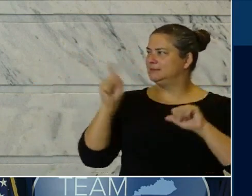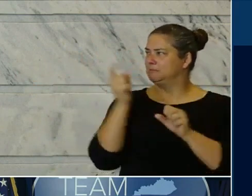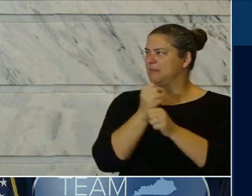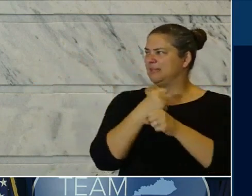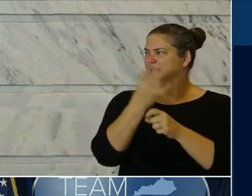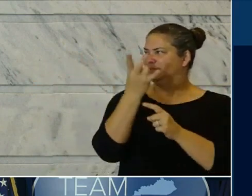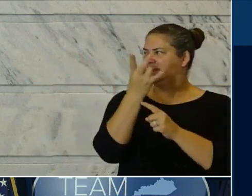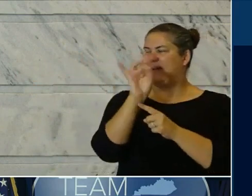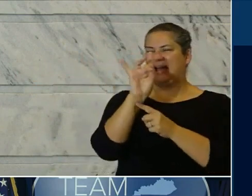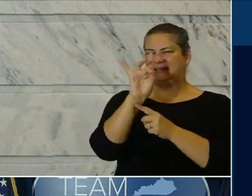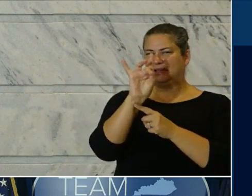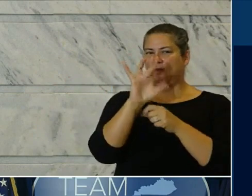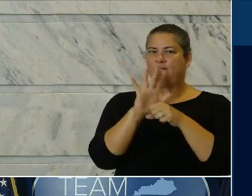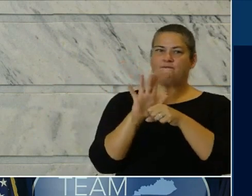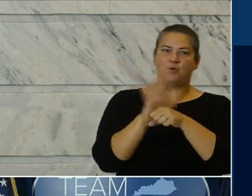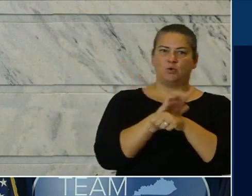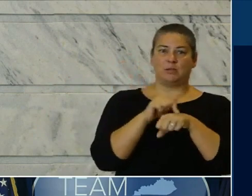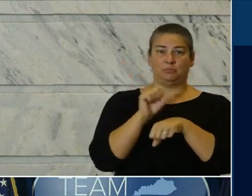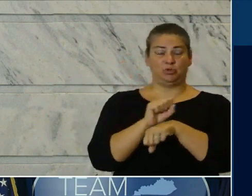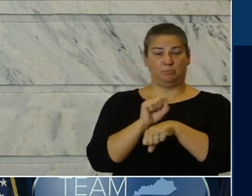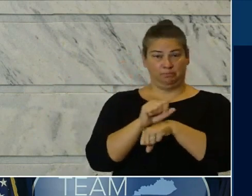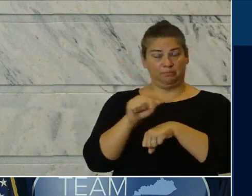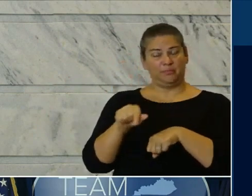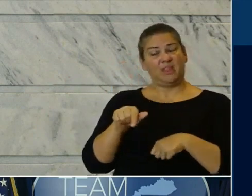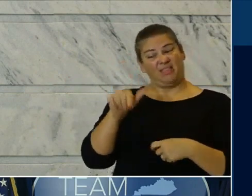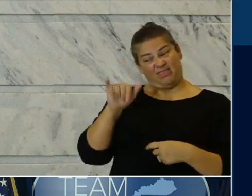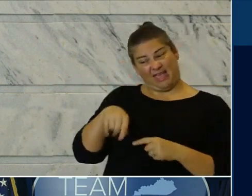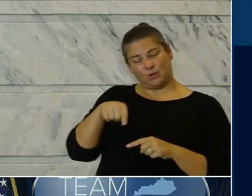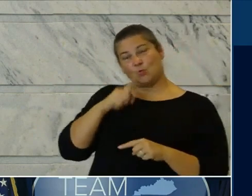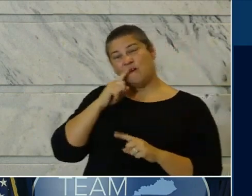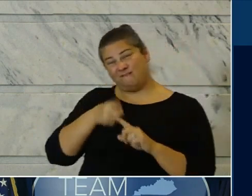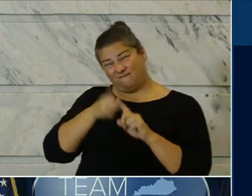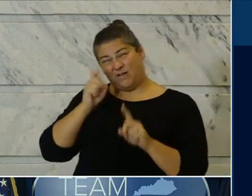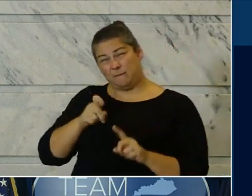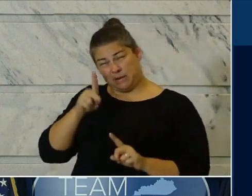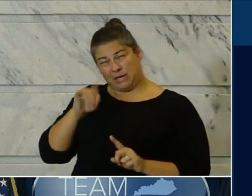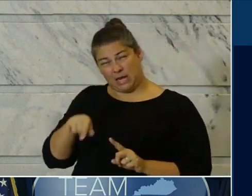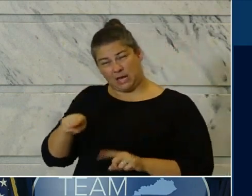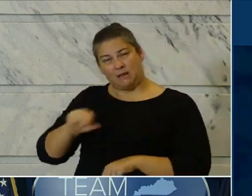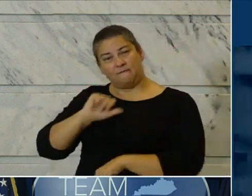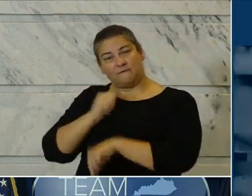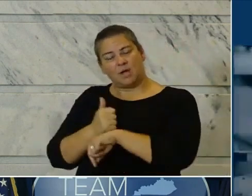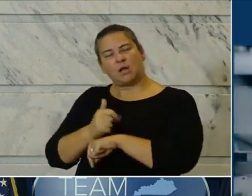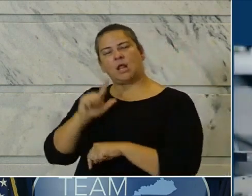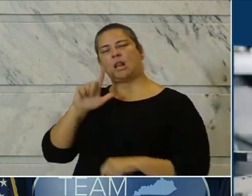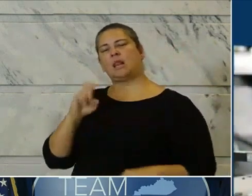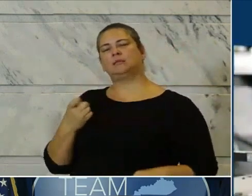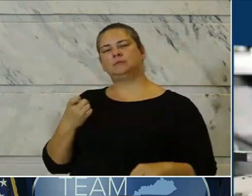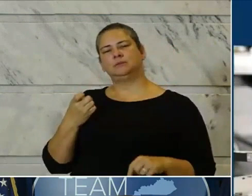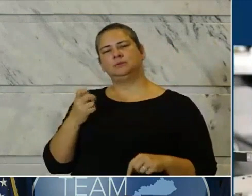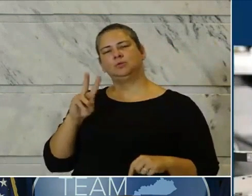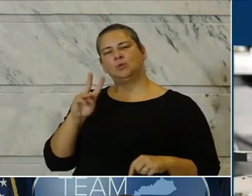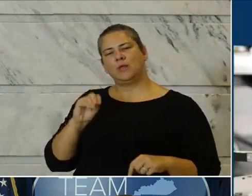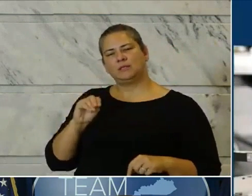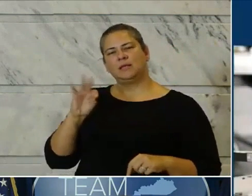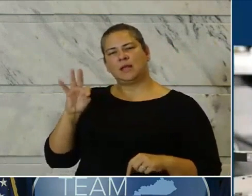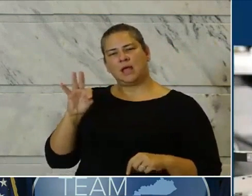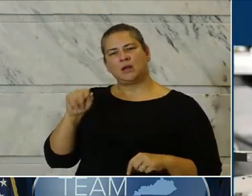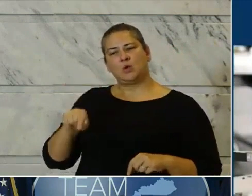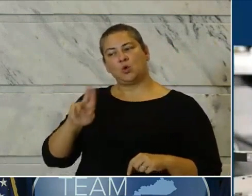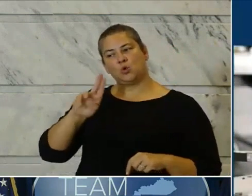Authority. Summit is a homegrown Kentucky company that was founded in Lexington in 2009 and is located at the